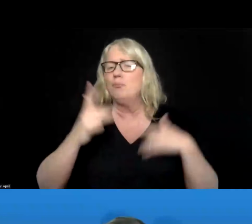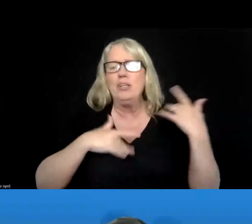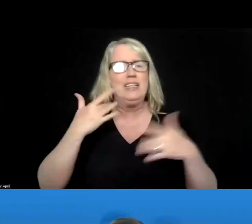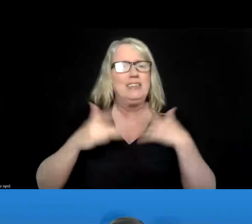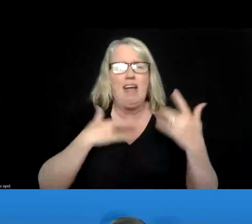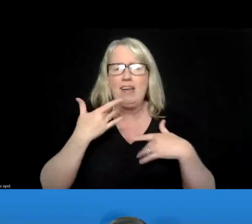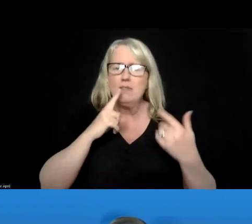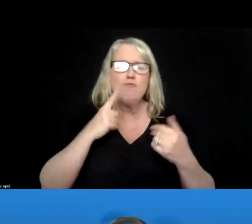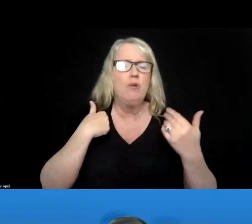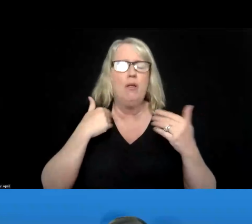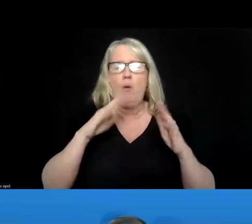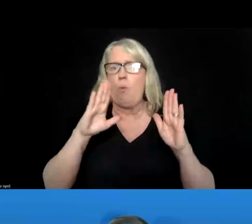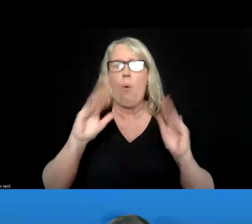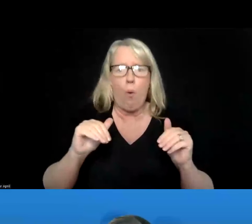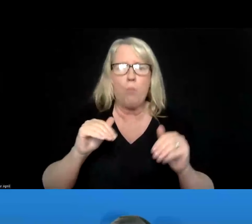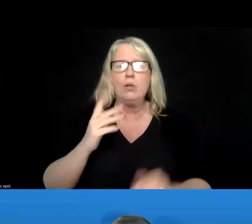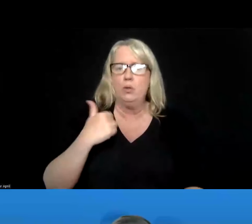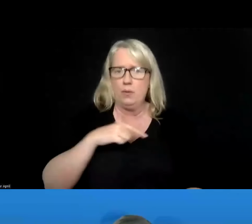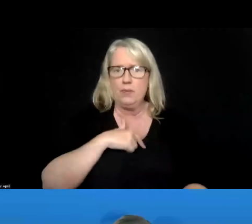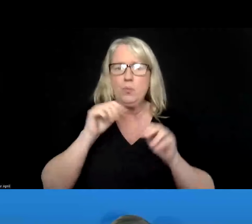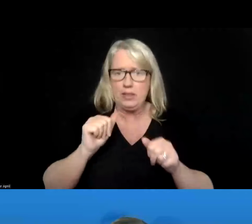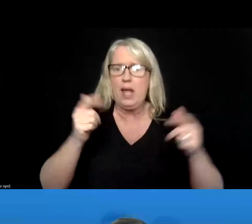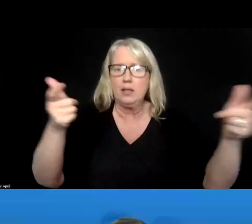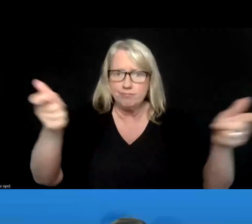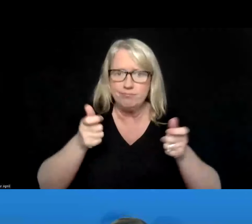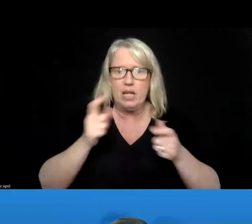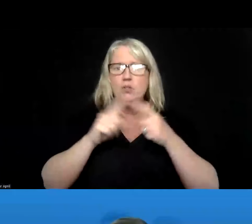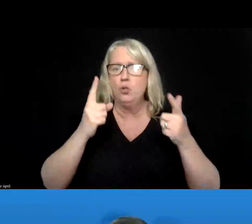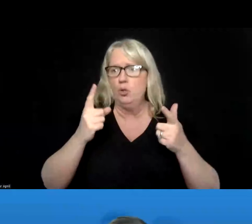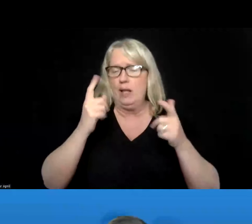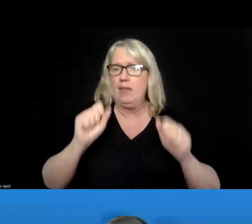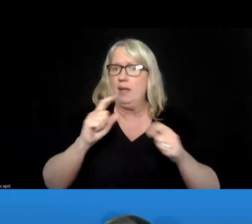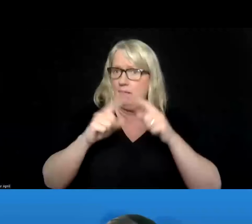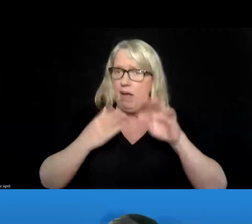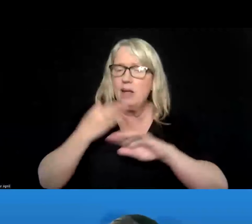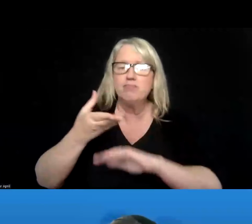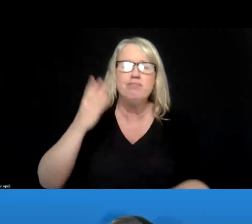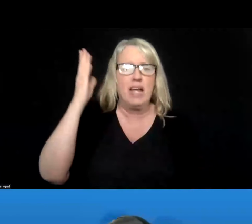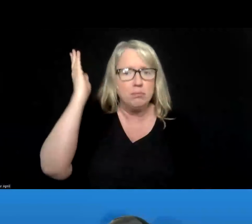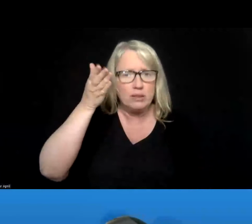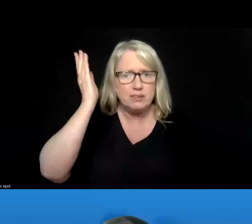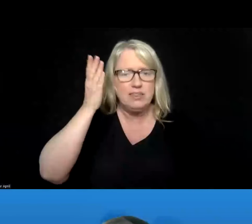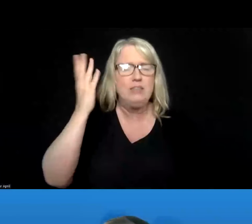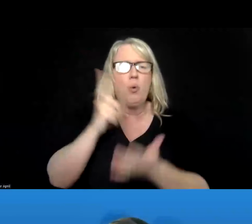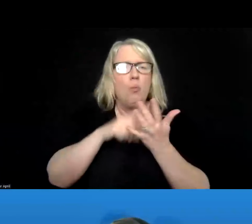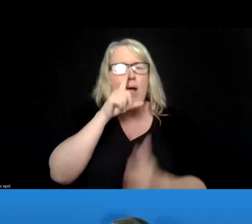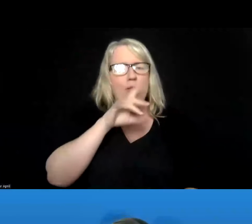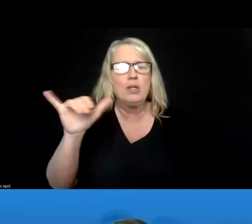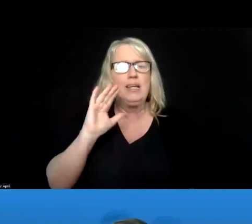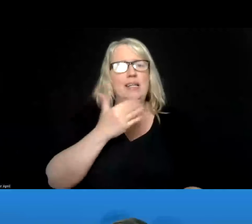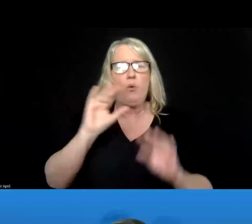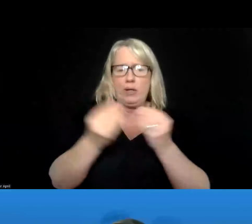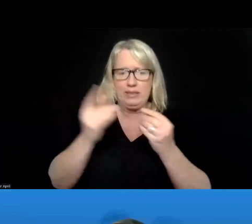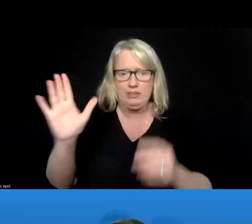this, and I really hope that we will be able to get some of you all to submit presentations on what this can look like in organizations like